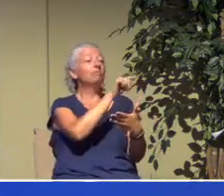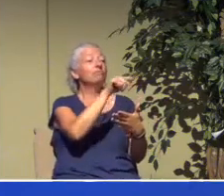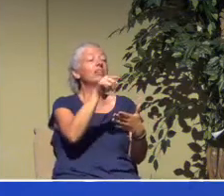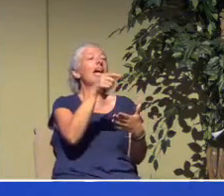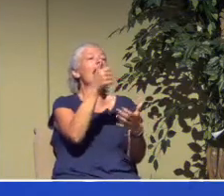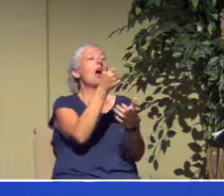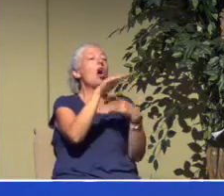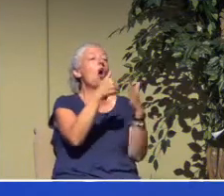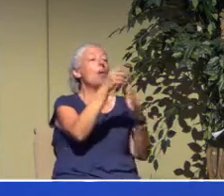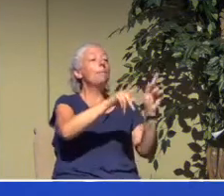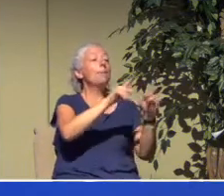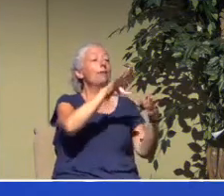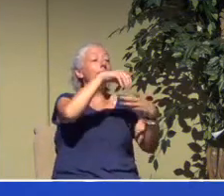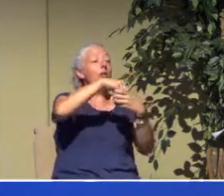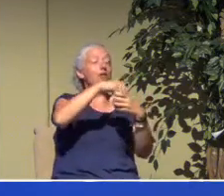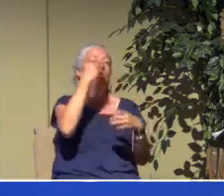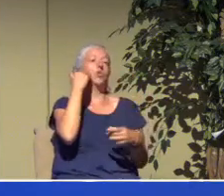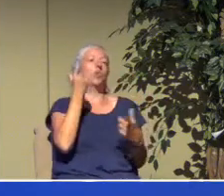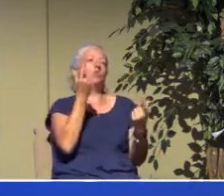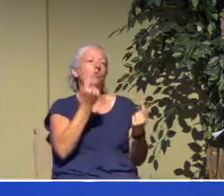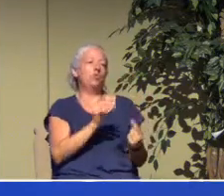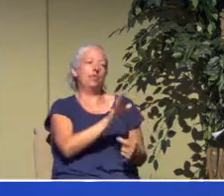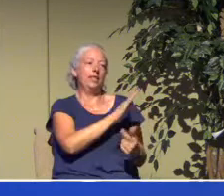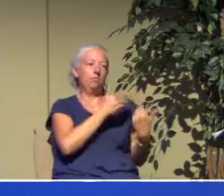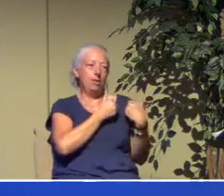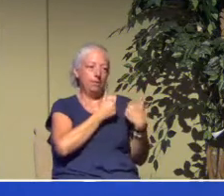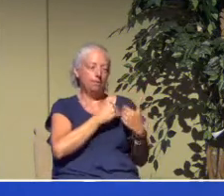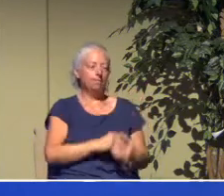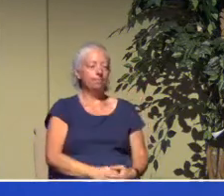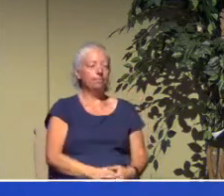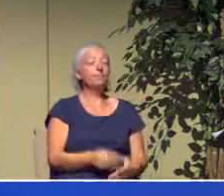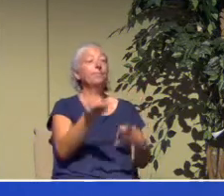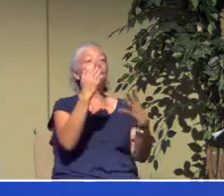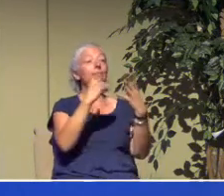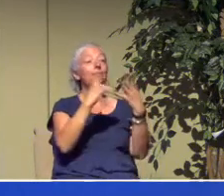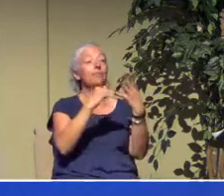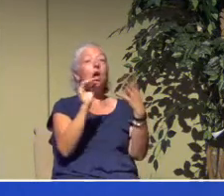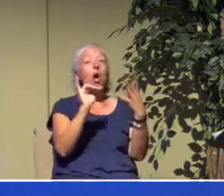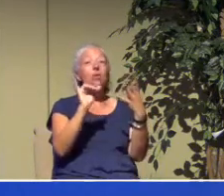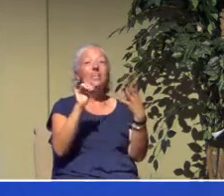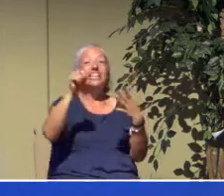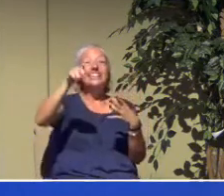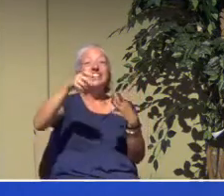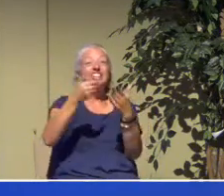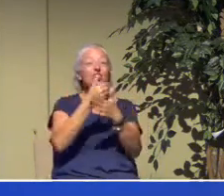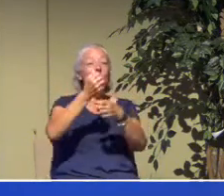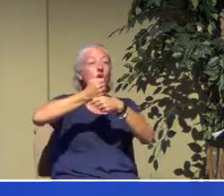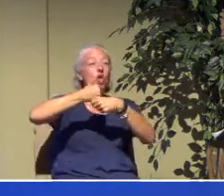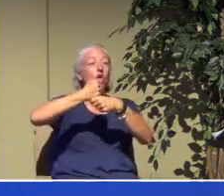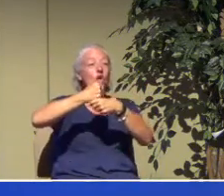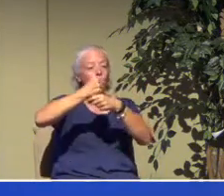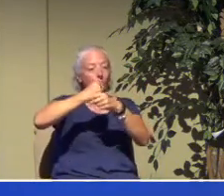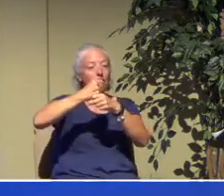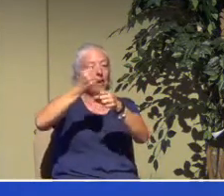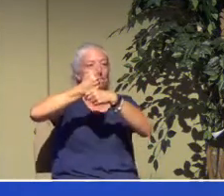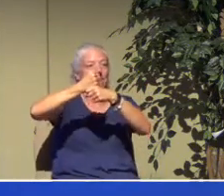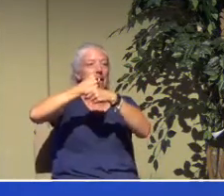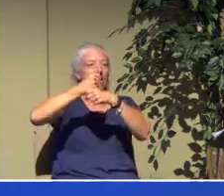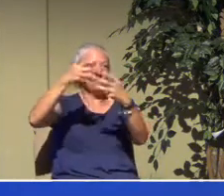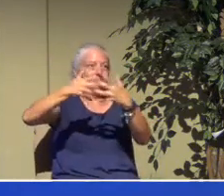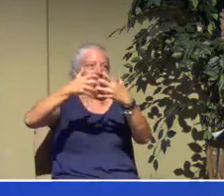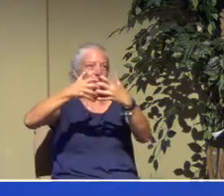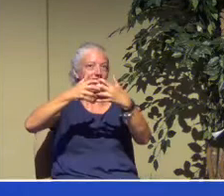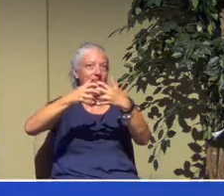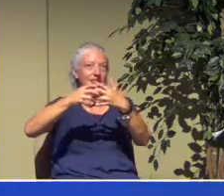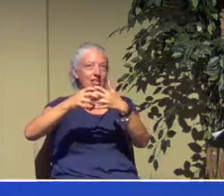do. All right. Also, we need a new coffee maker. A coffee maker. And